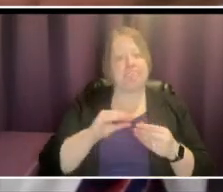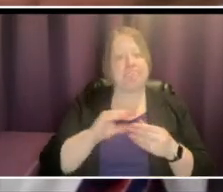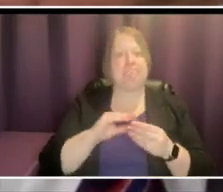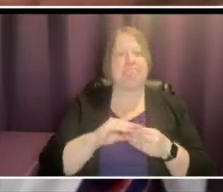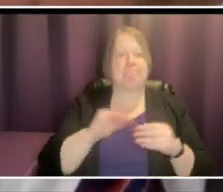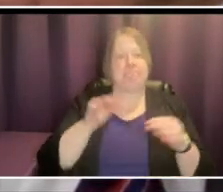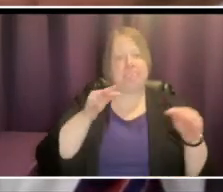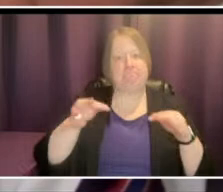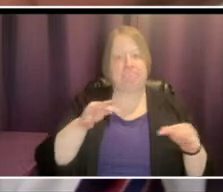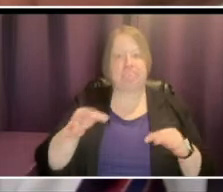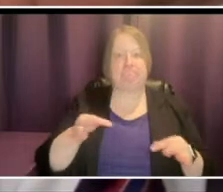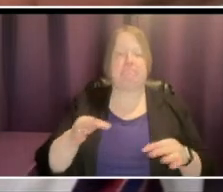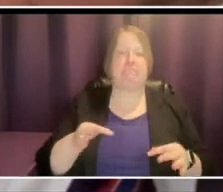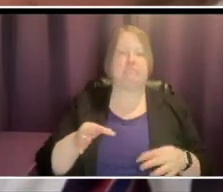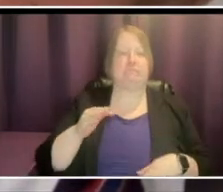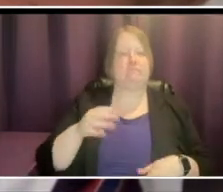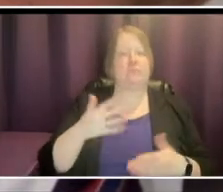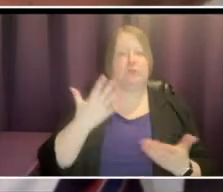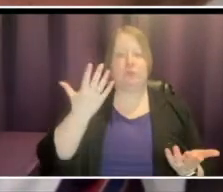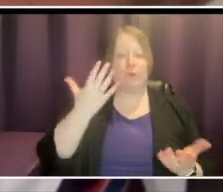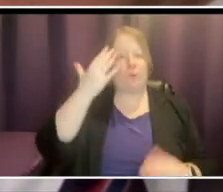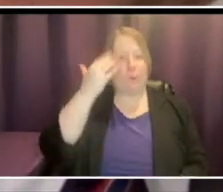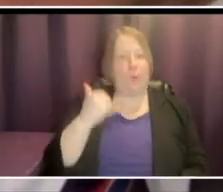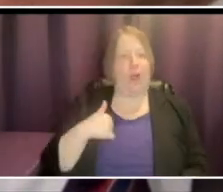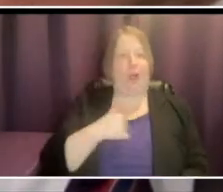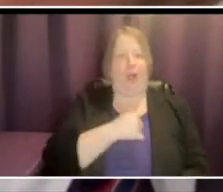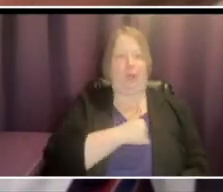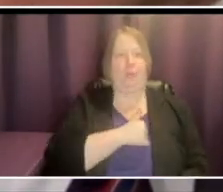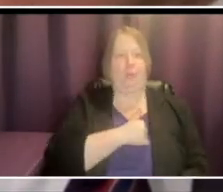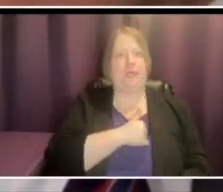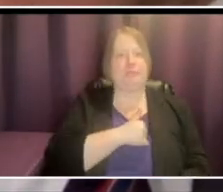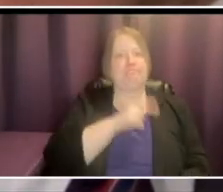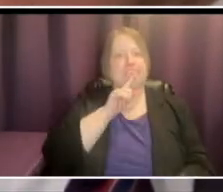for why we believed